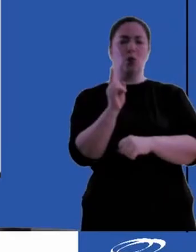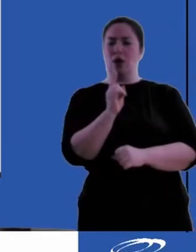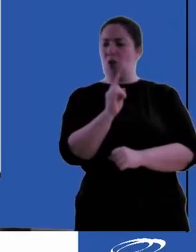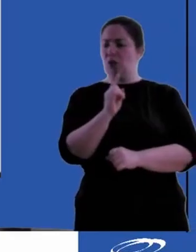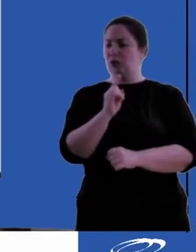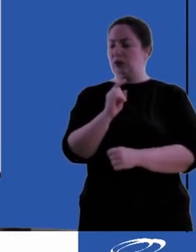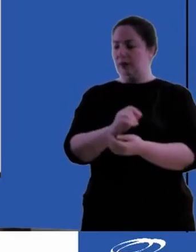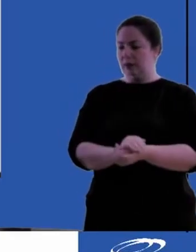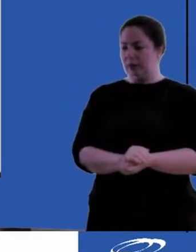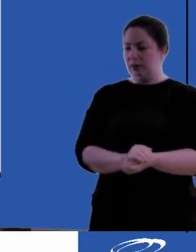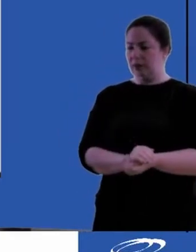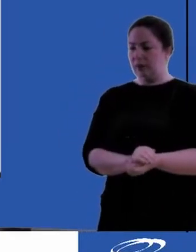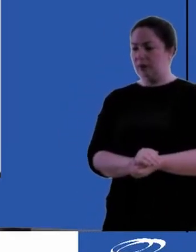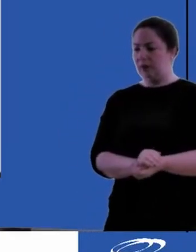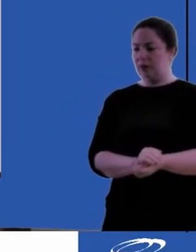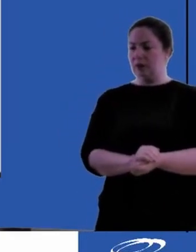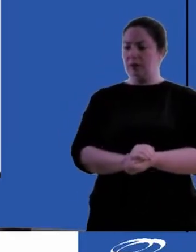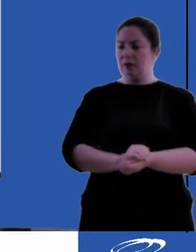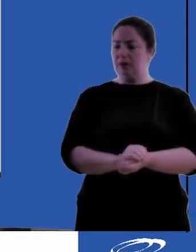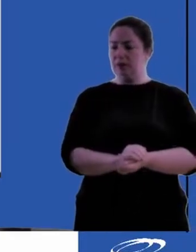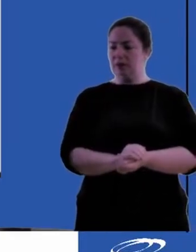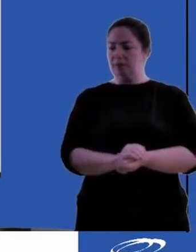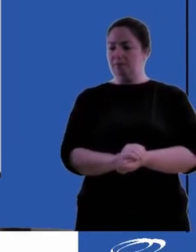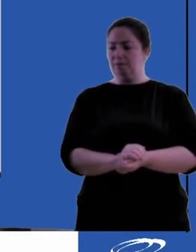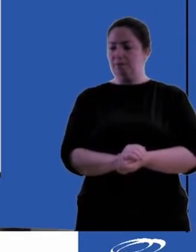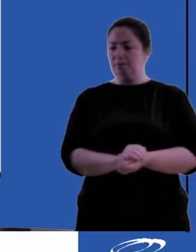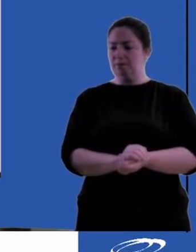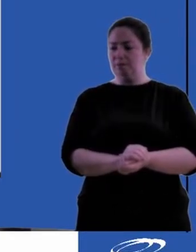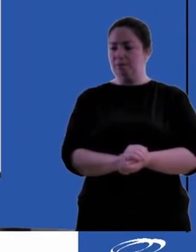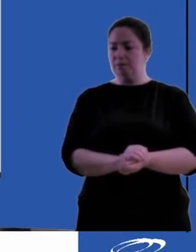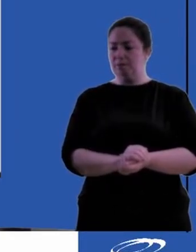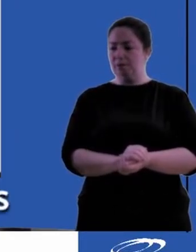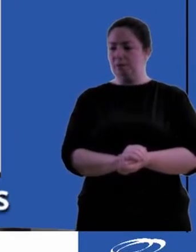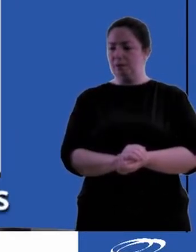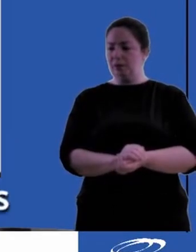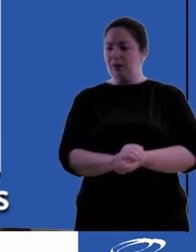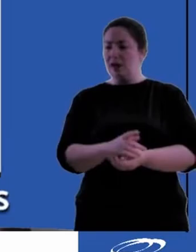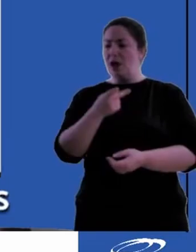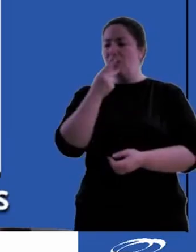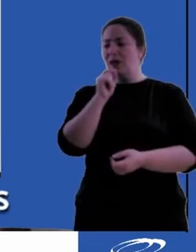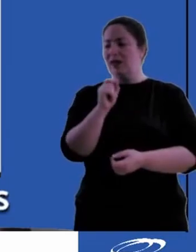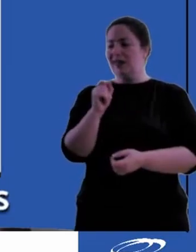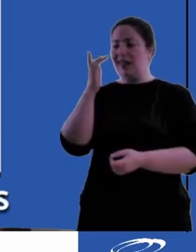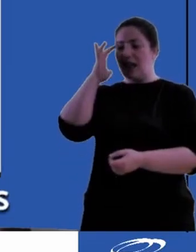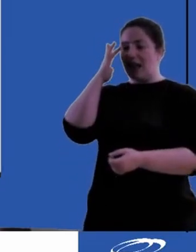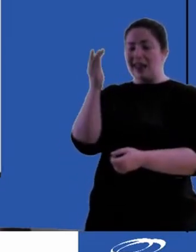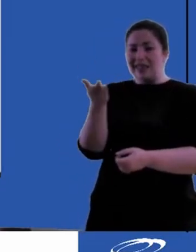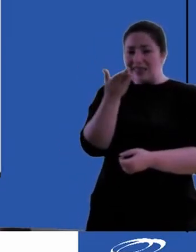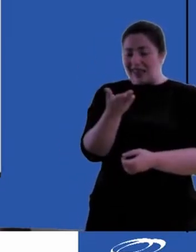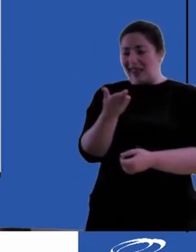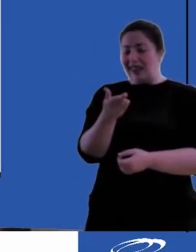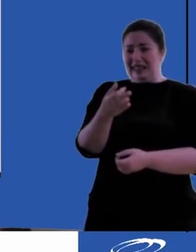which to detect the organisms that are causing periprosthetic joint infection. And I will say, I don't think this is a perfect specimen, but we were really